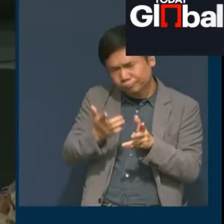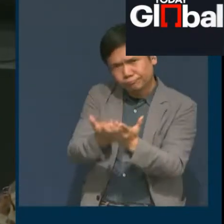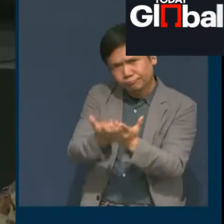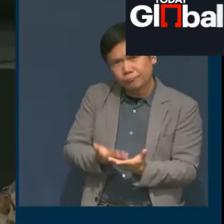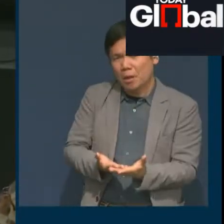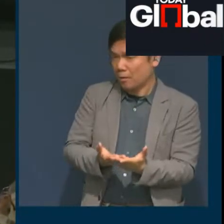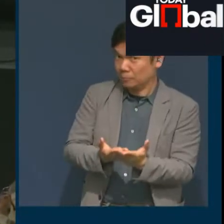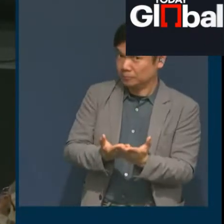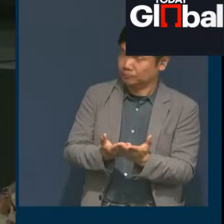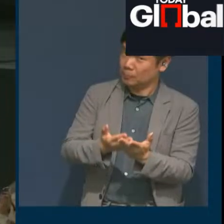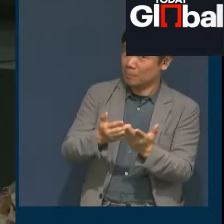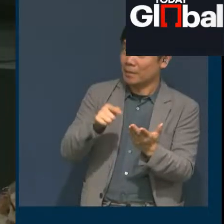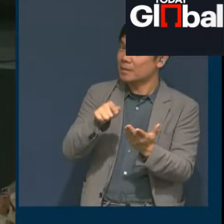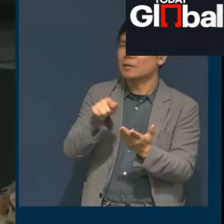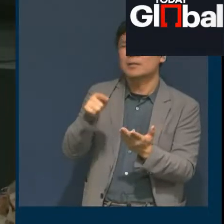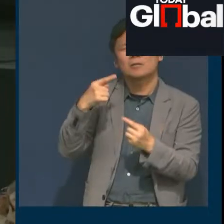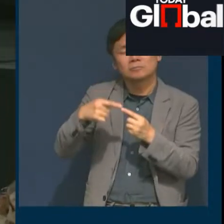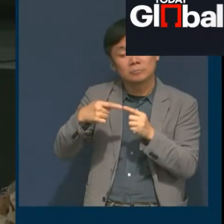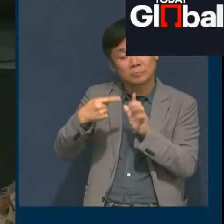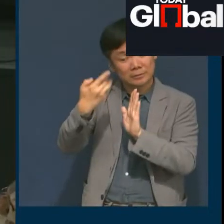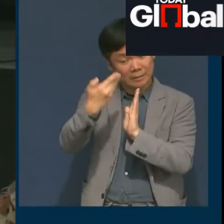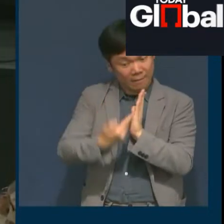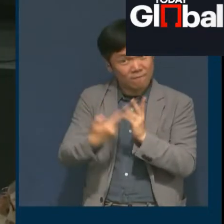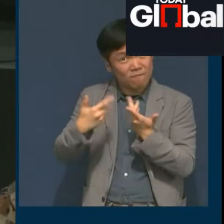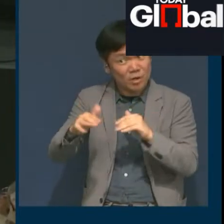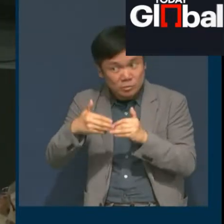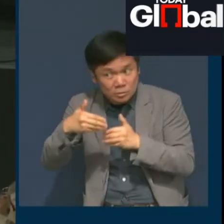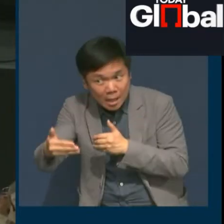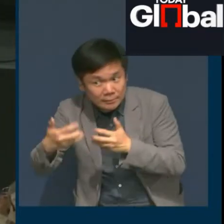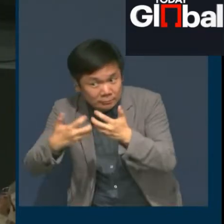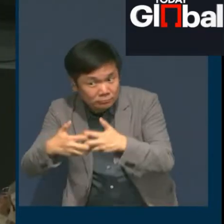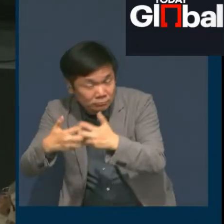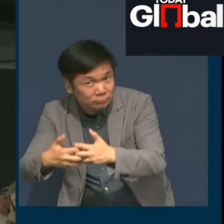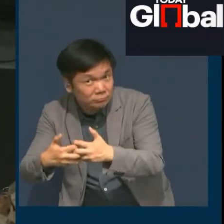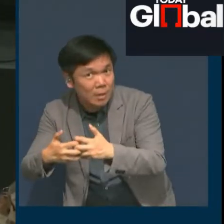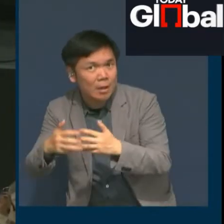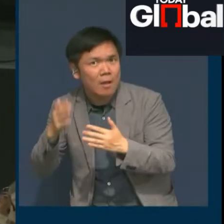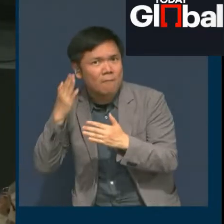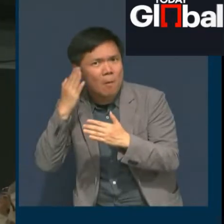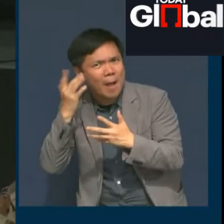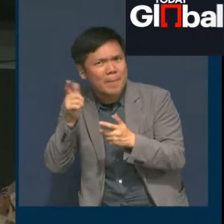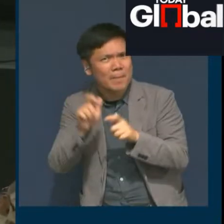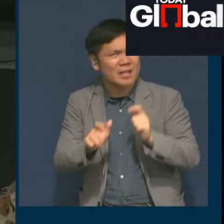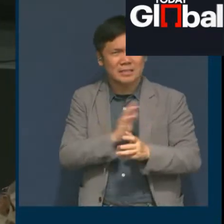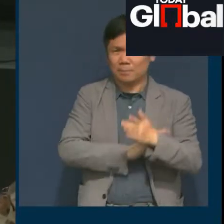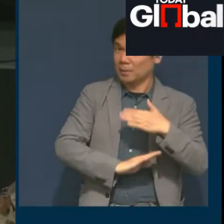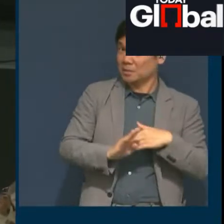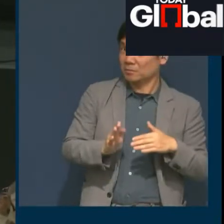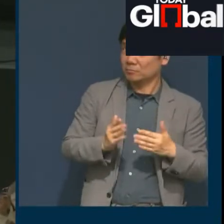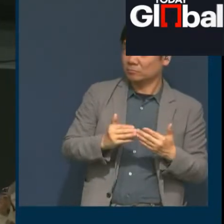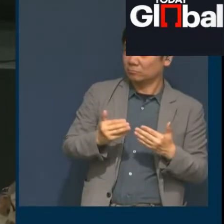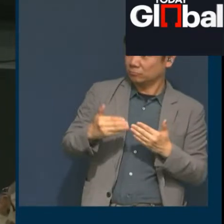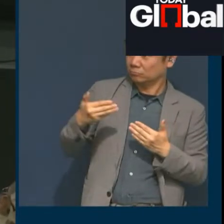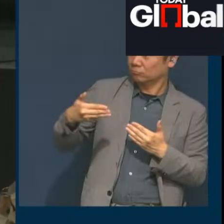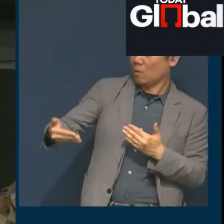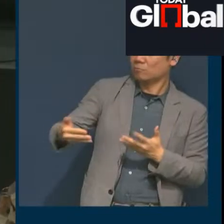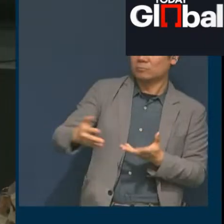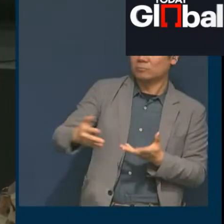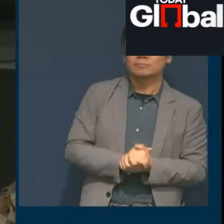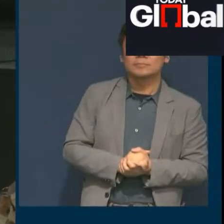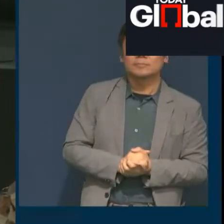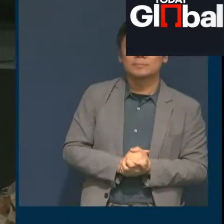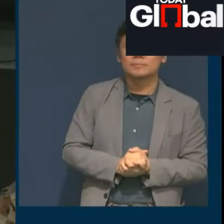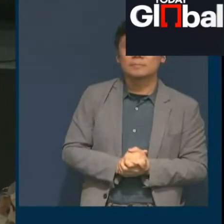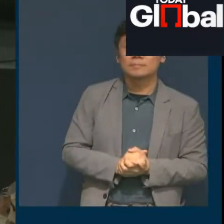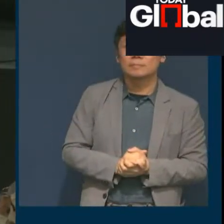out what are the mechanisms that guarantee the participation of persons with disabilities. Now, on the